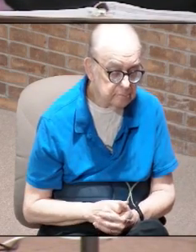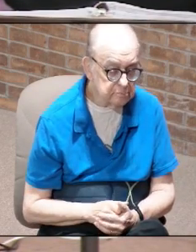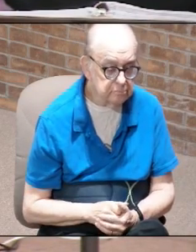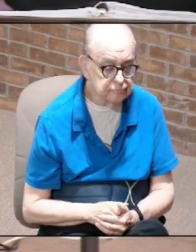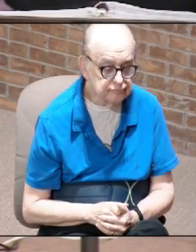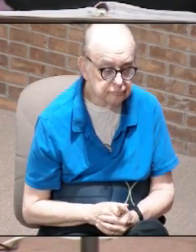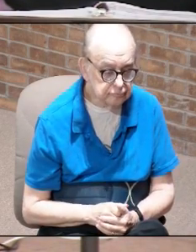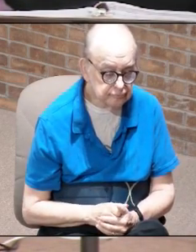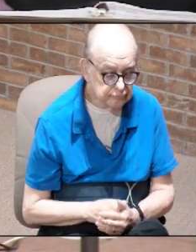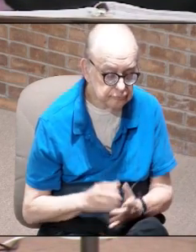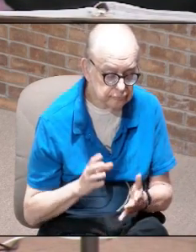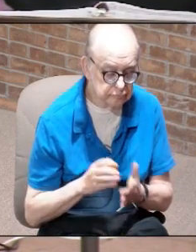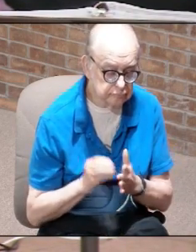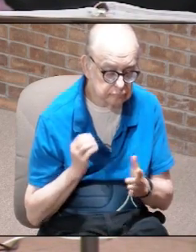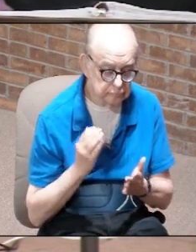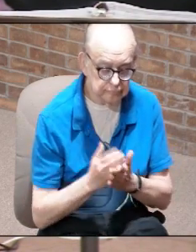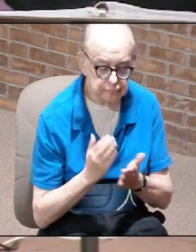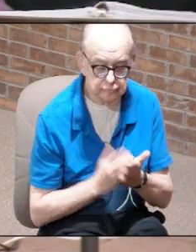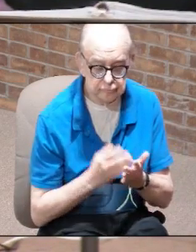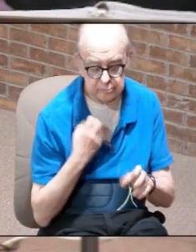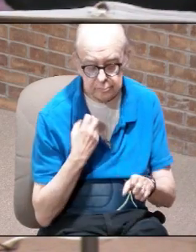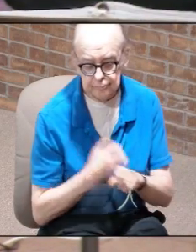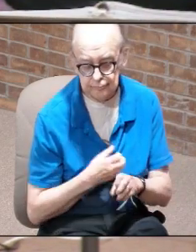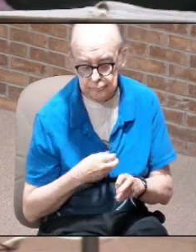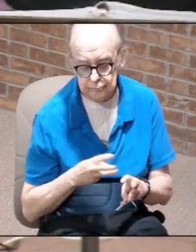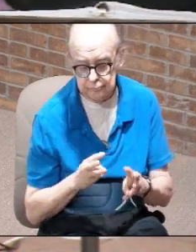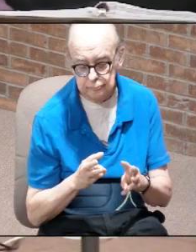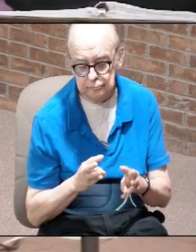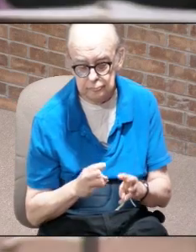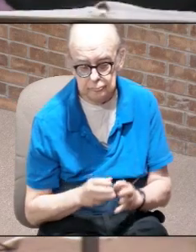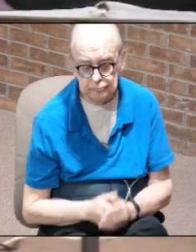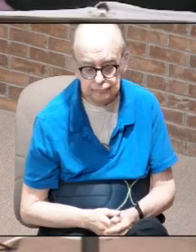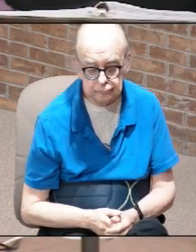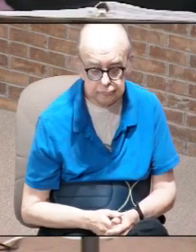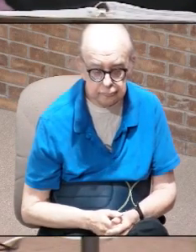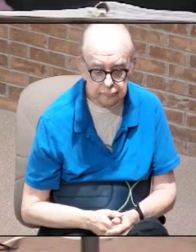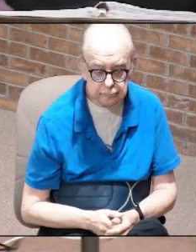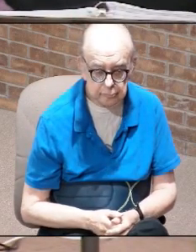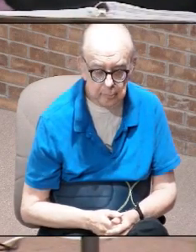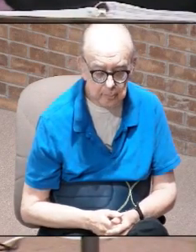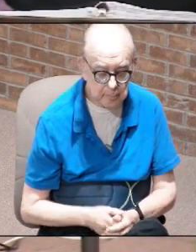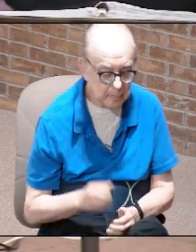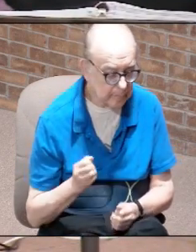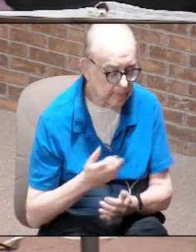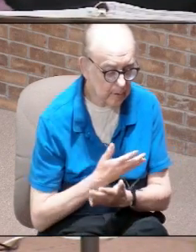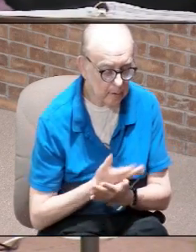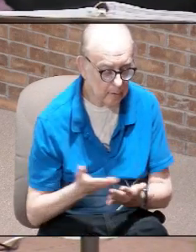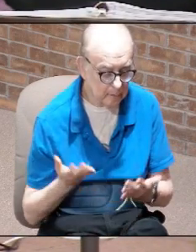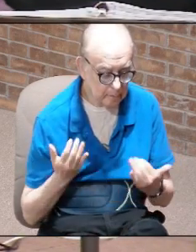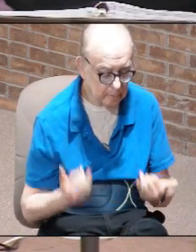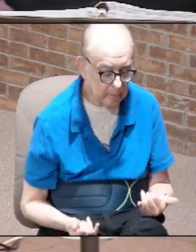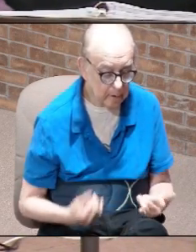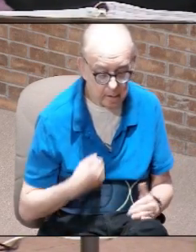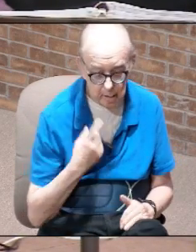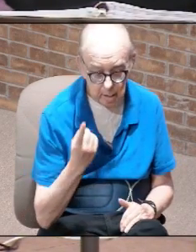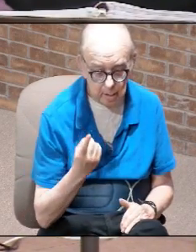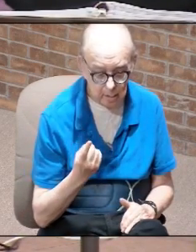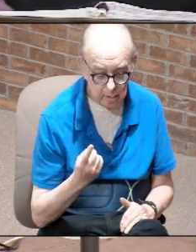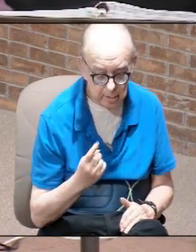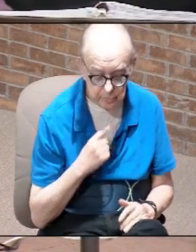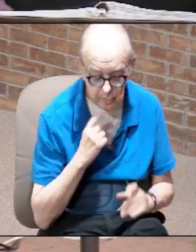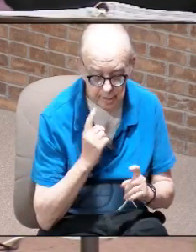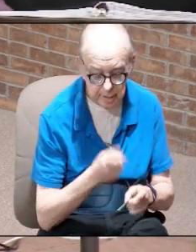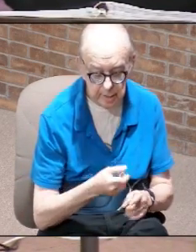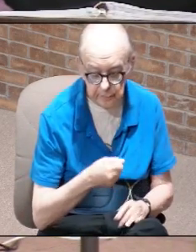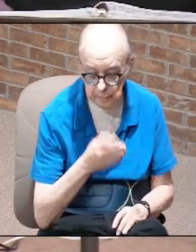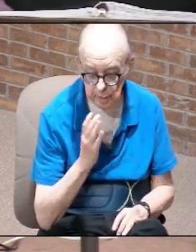Learned the lessons the hard way. Everything now I understand is a gift from